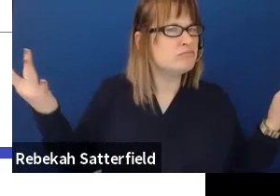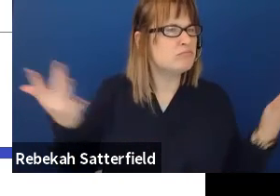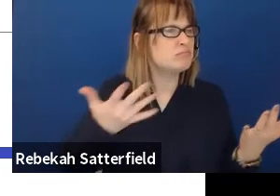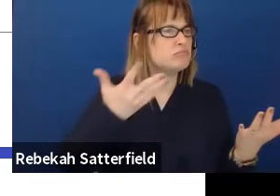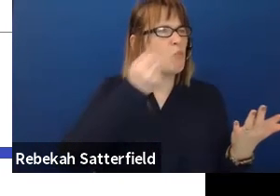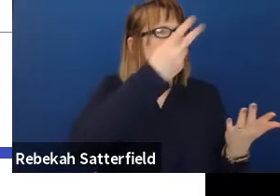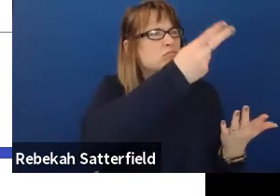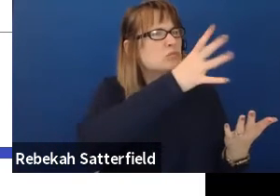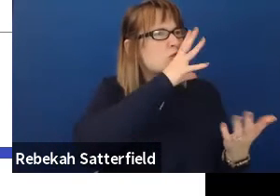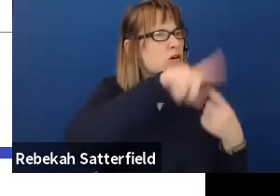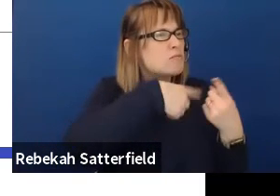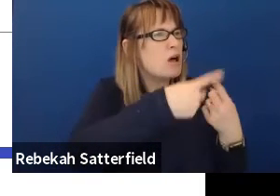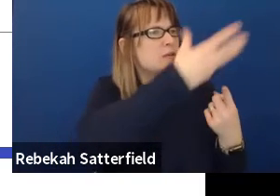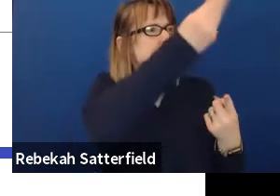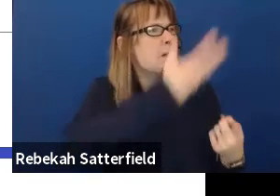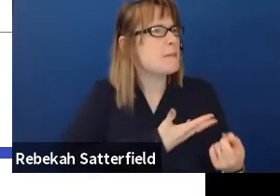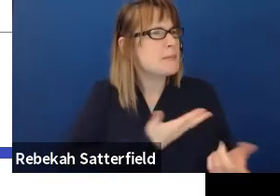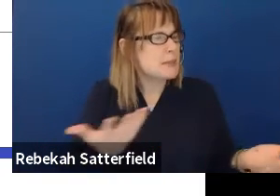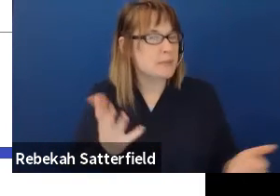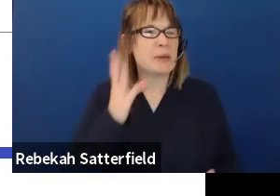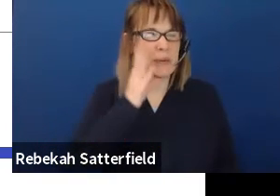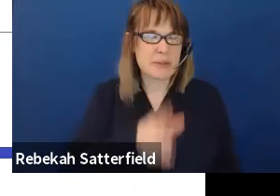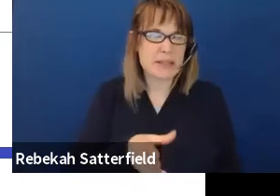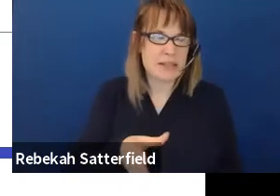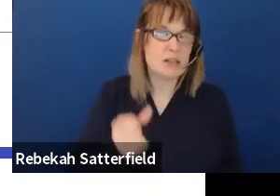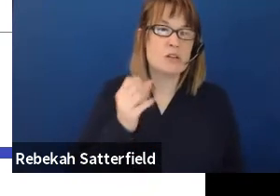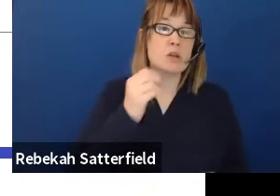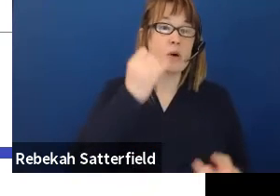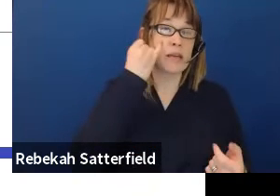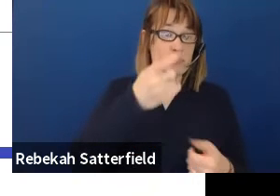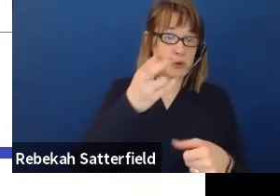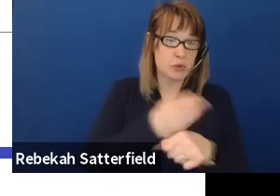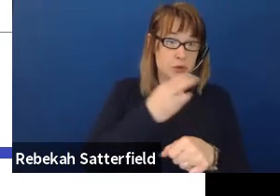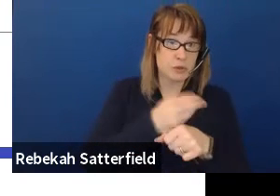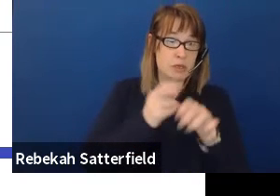they talking about? Tell me, what are they saying? So when you're using the